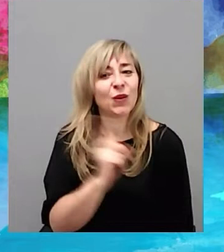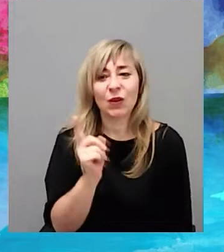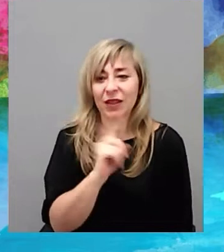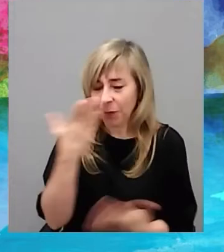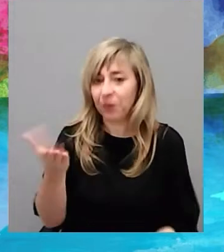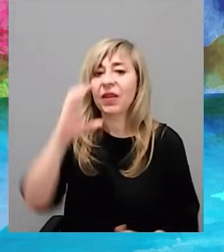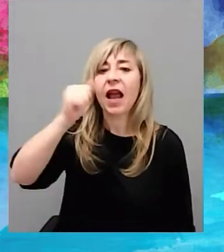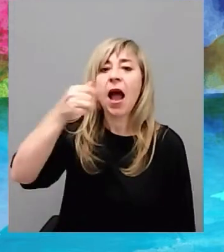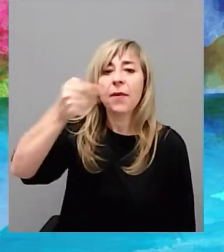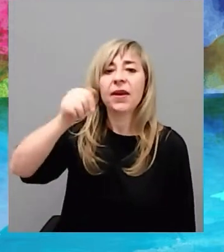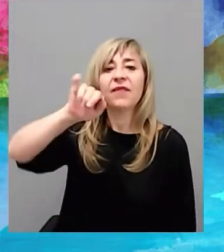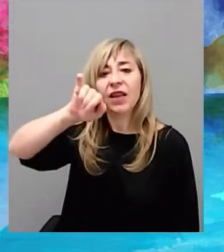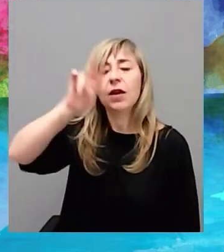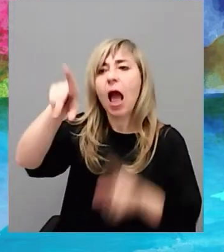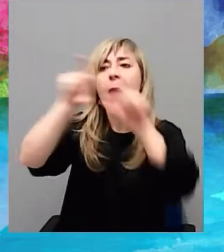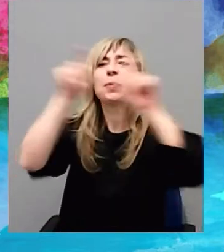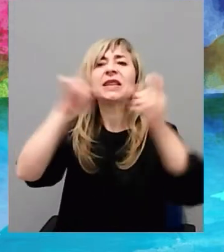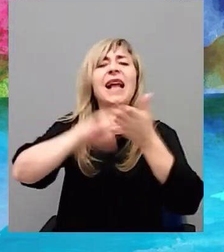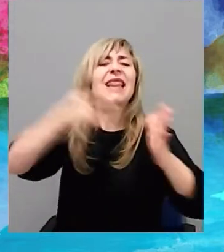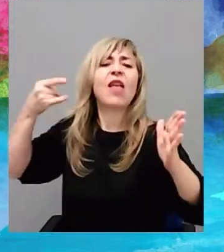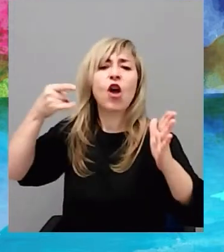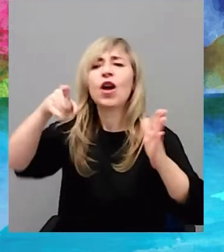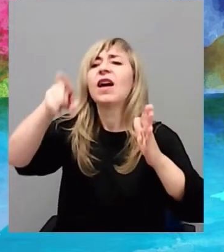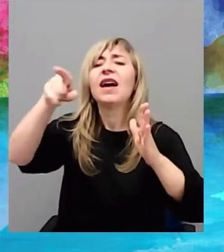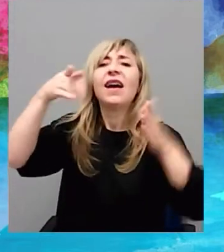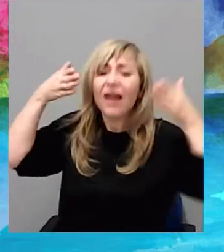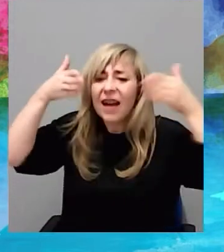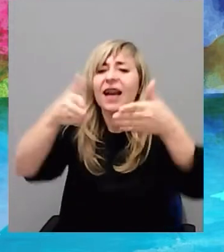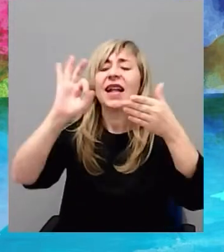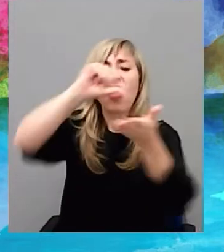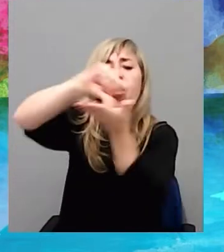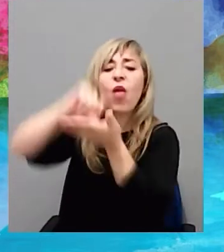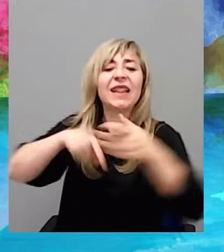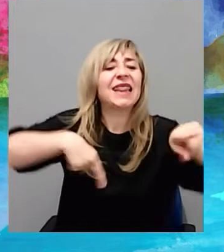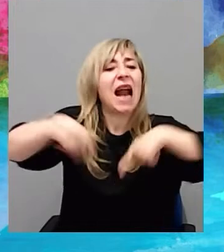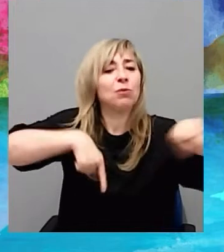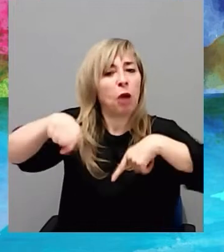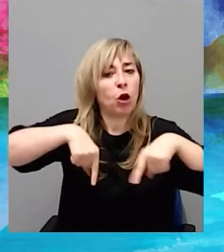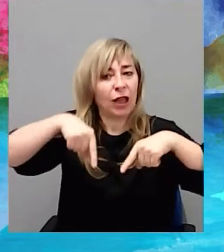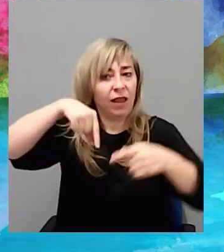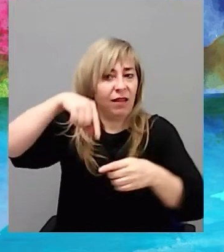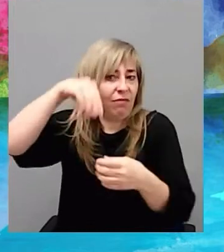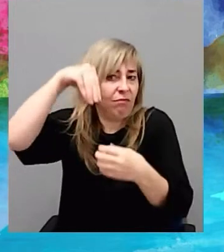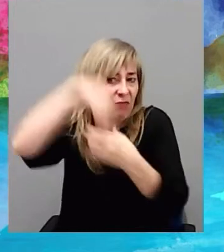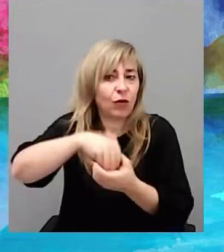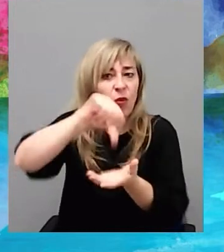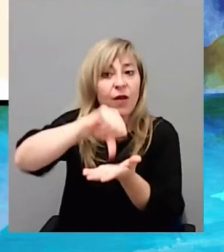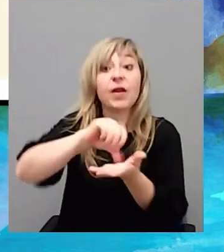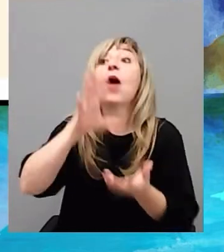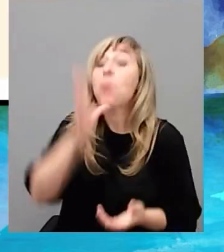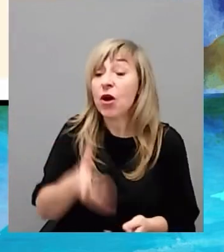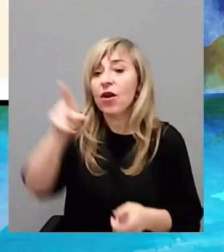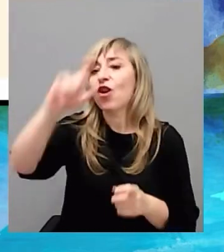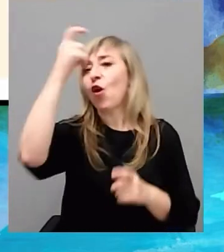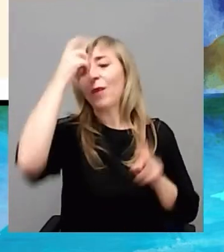a technology company devoted especially to transport within cities. And there we